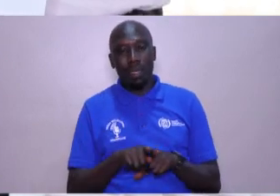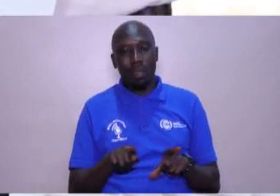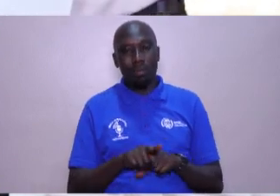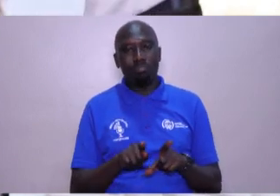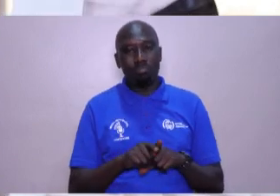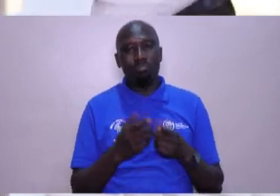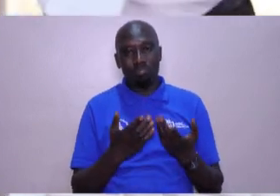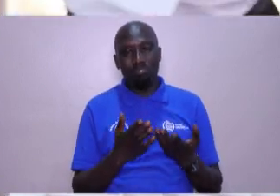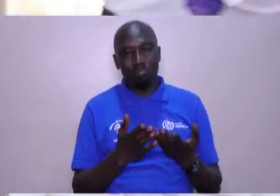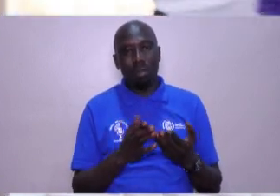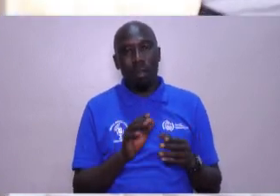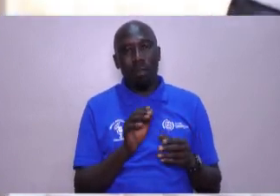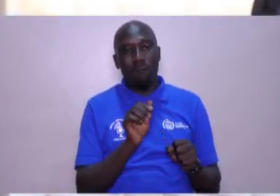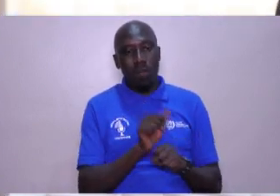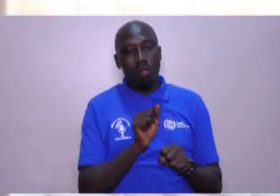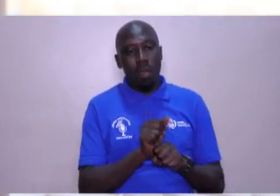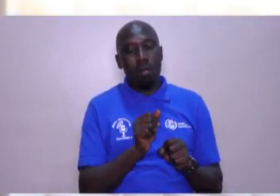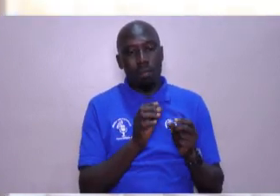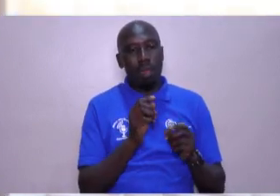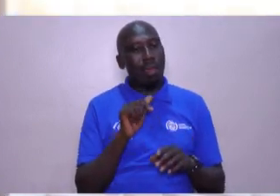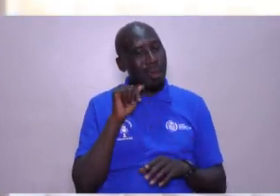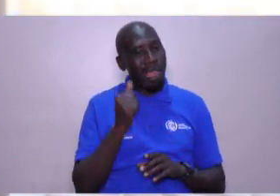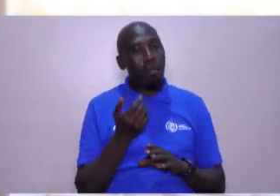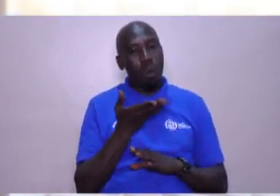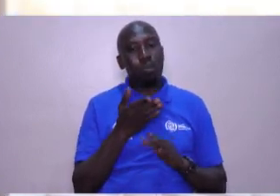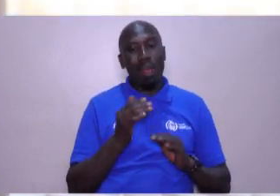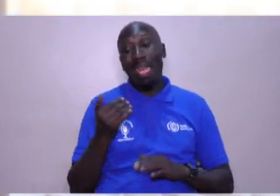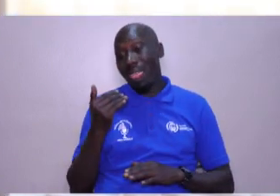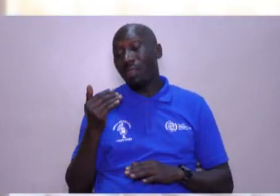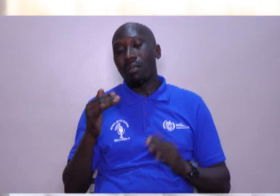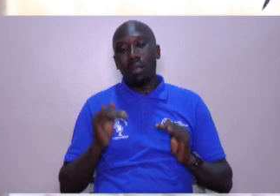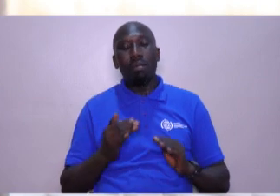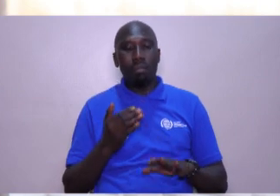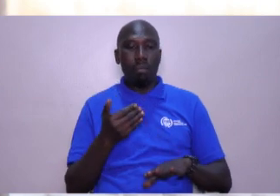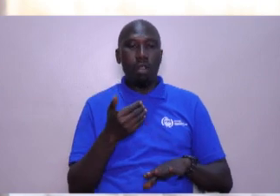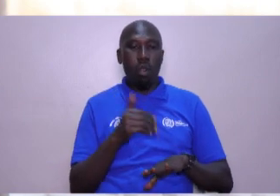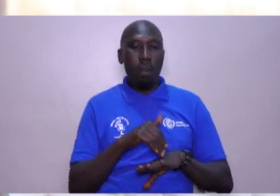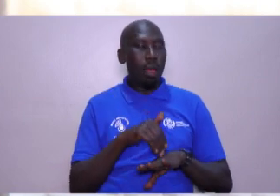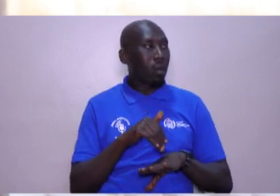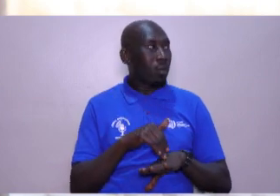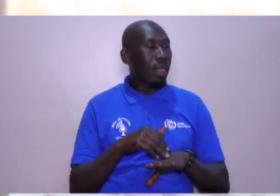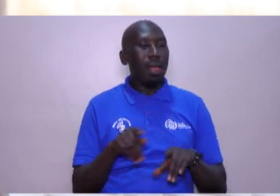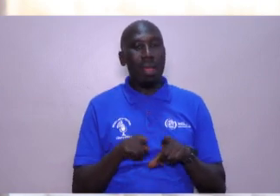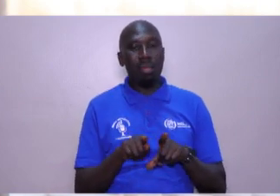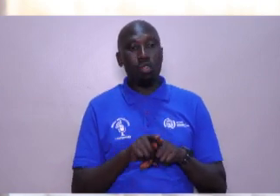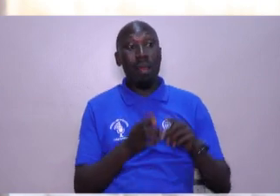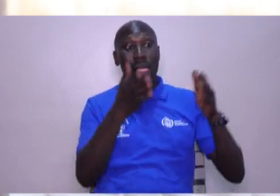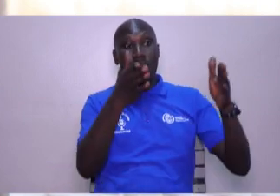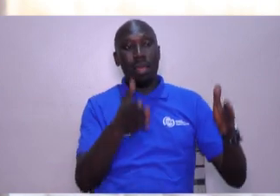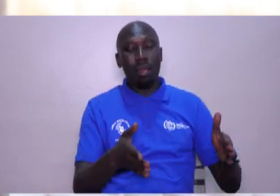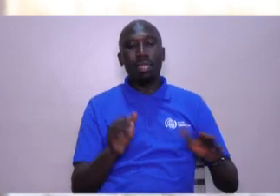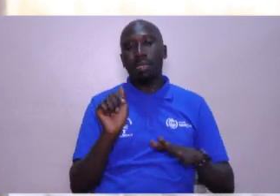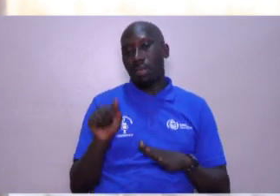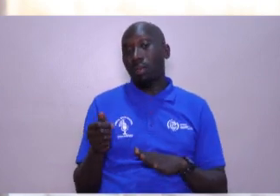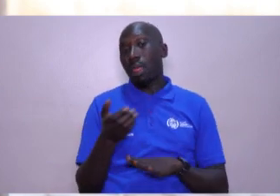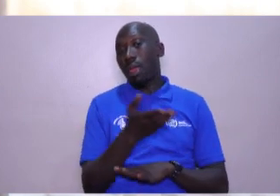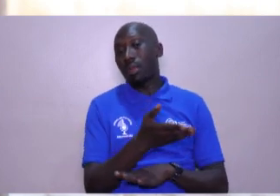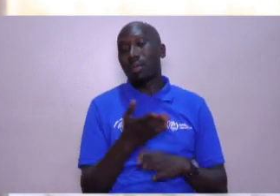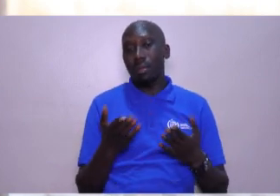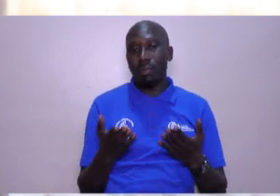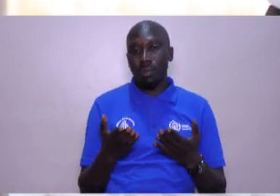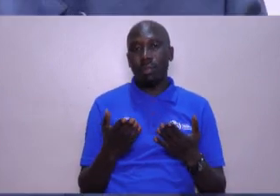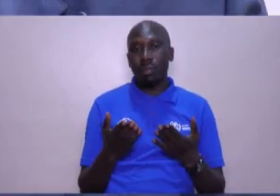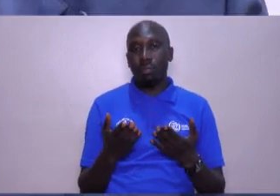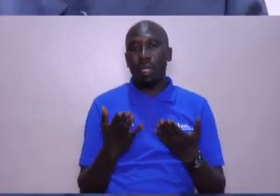would be nice to have. Okay. Okay. Thank you for that. So my comments, just as you were there. Yes. Yes, this is